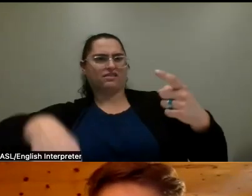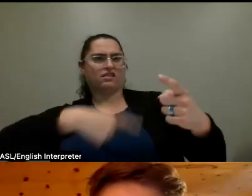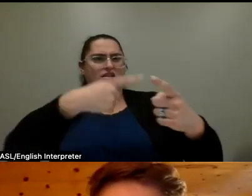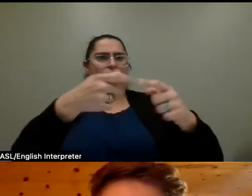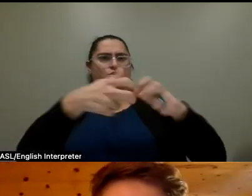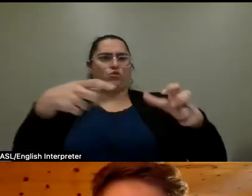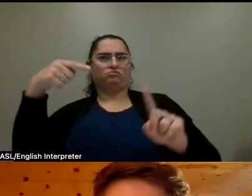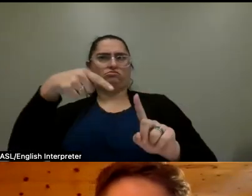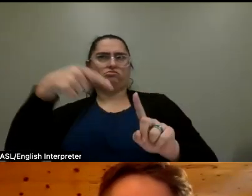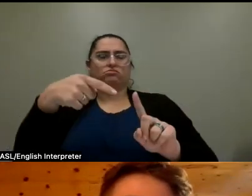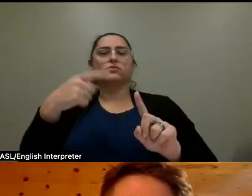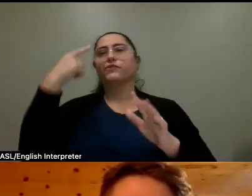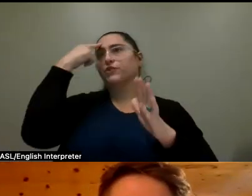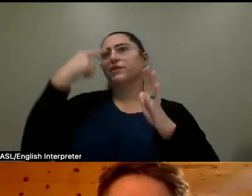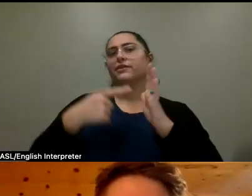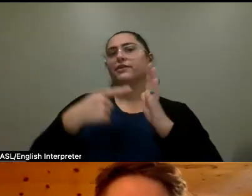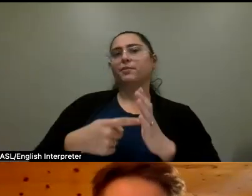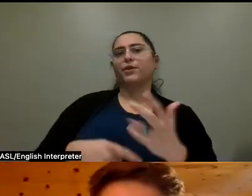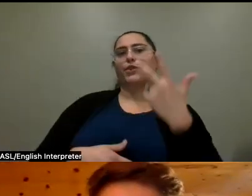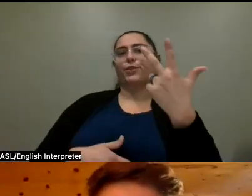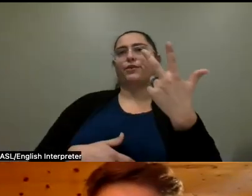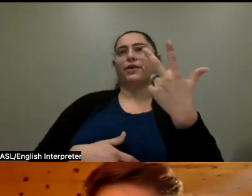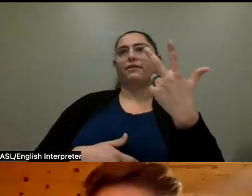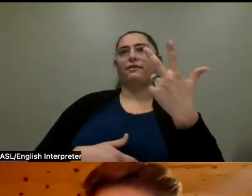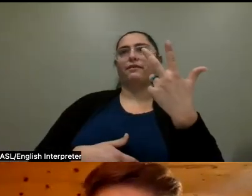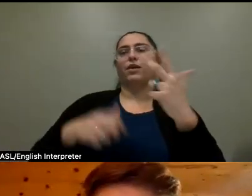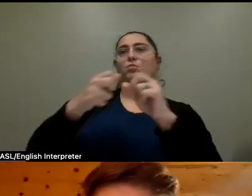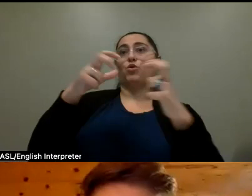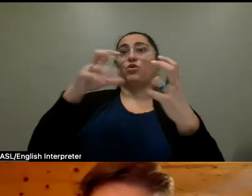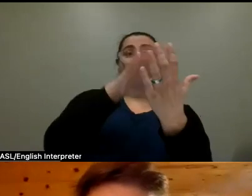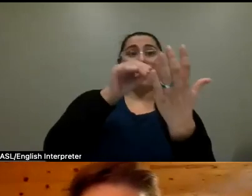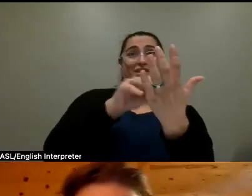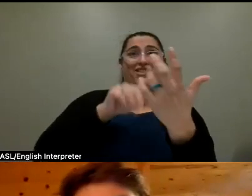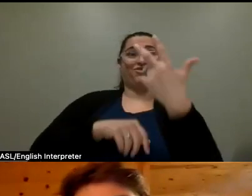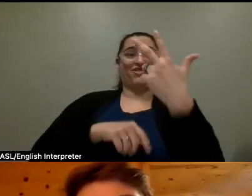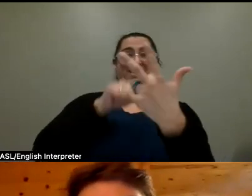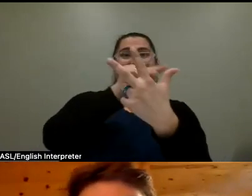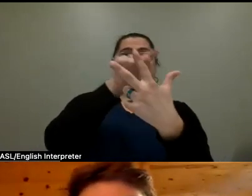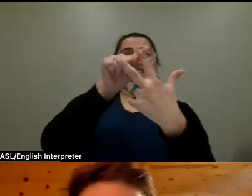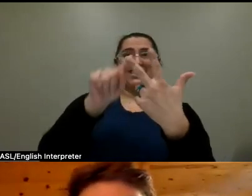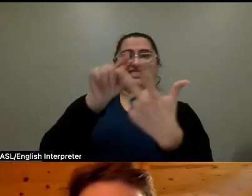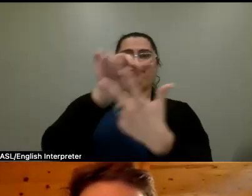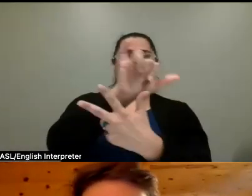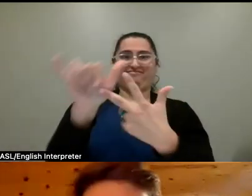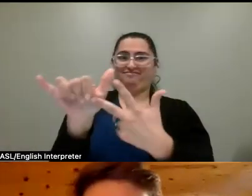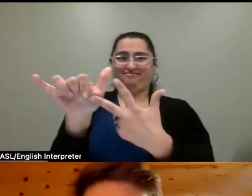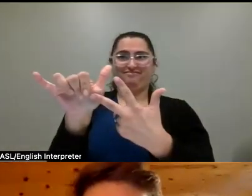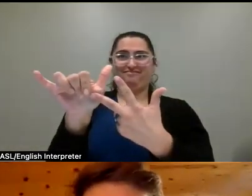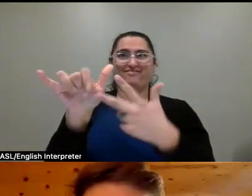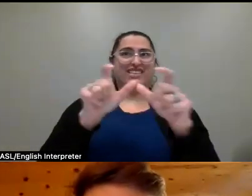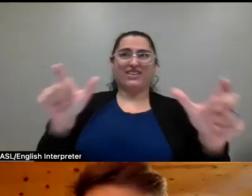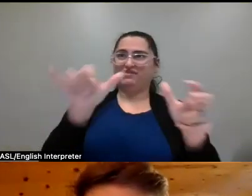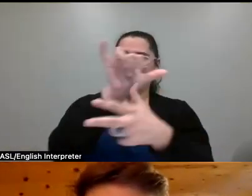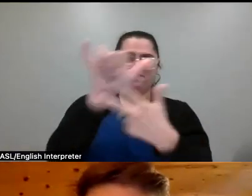this case, for example, 3 copies of the protein of exactly the same sequence are